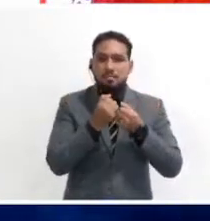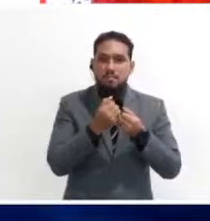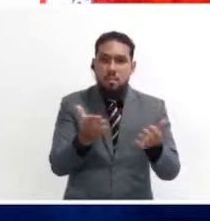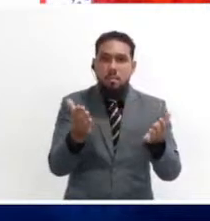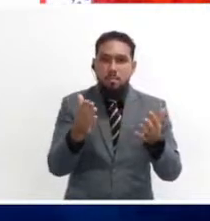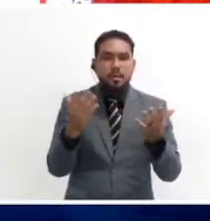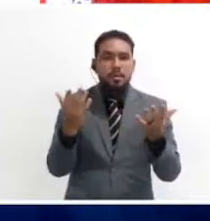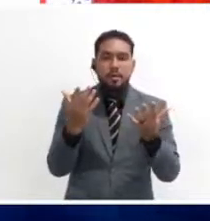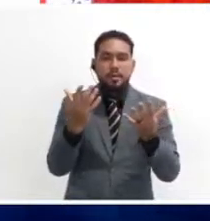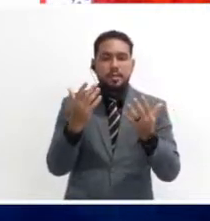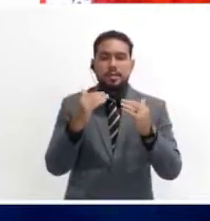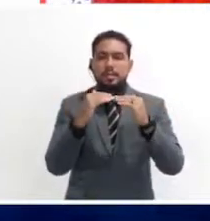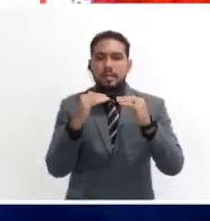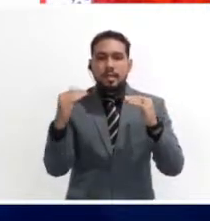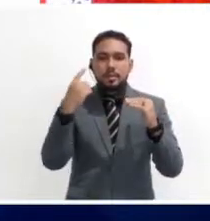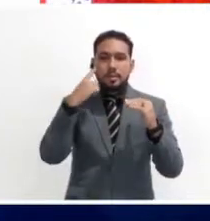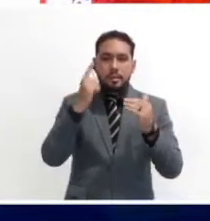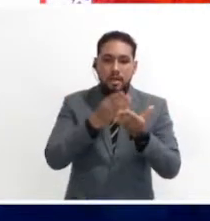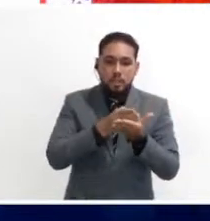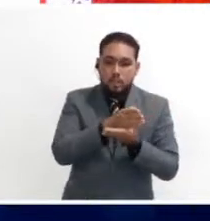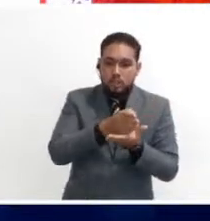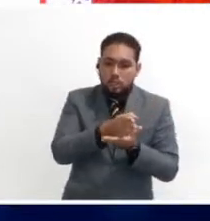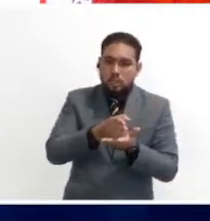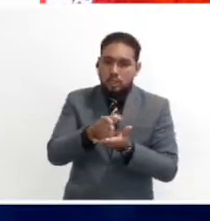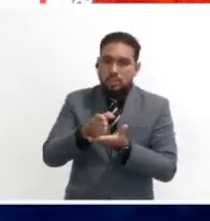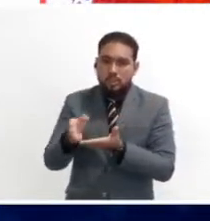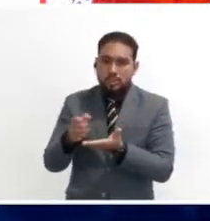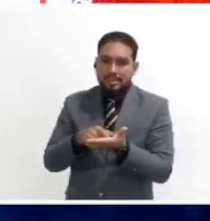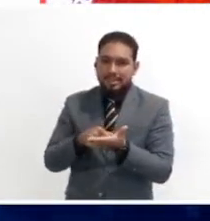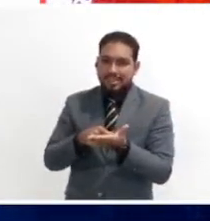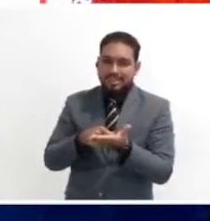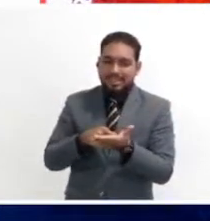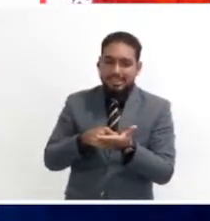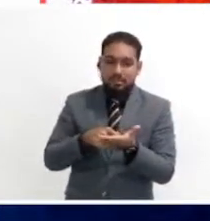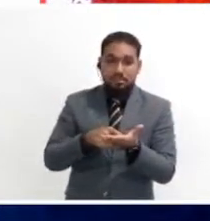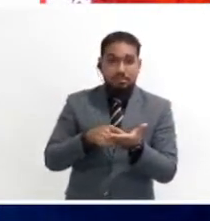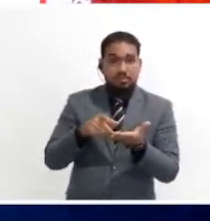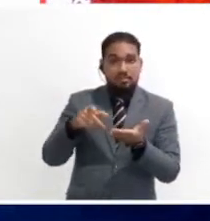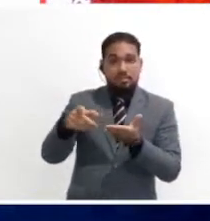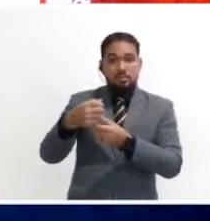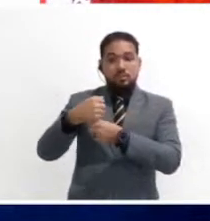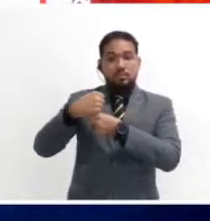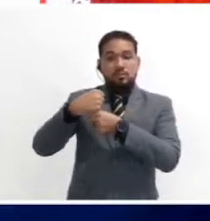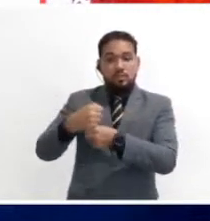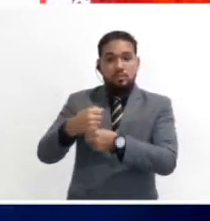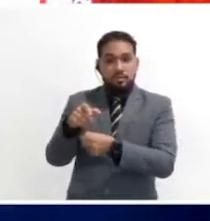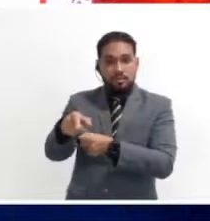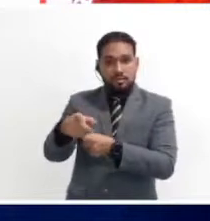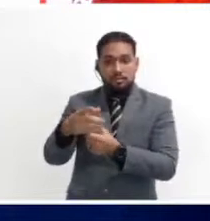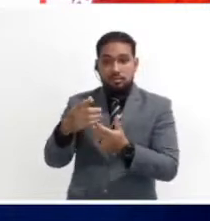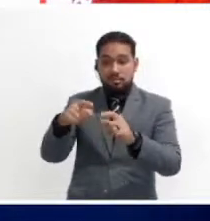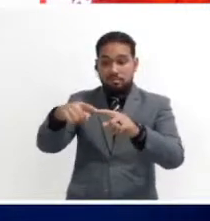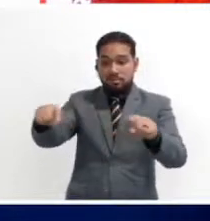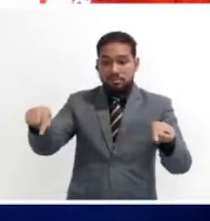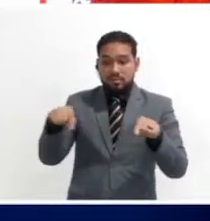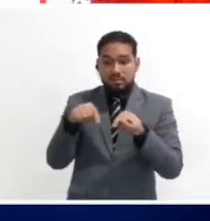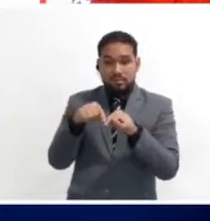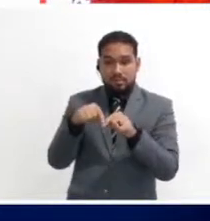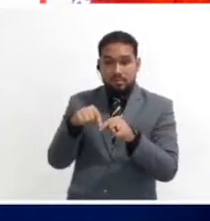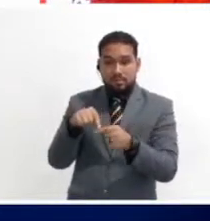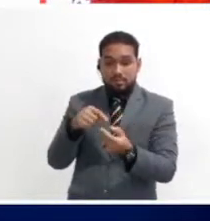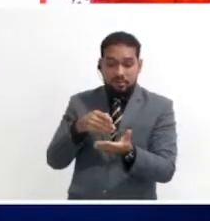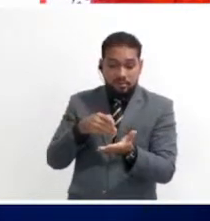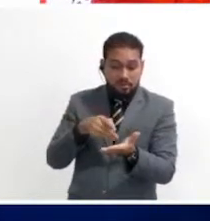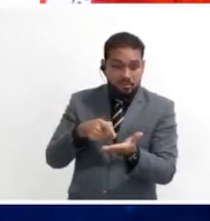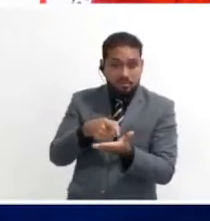a fab kind of technology. It's a material that's applied, dielectric material applied at the wafer level, and interconnects